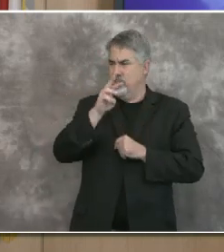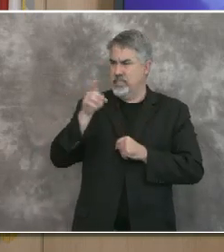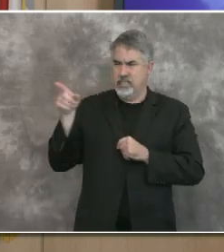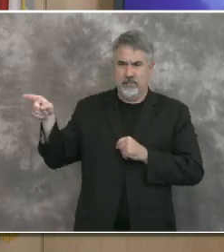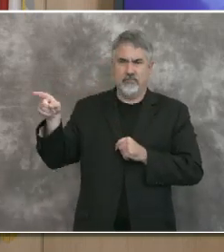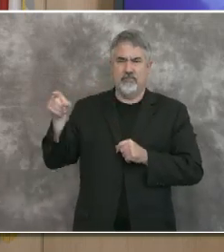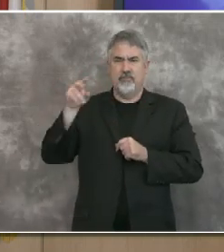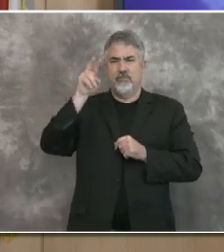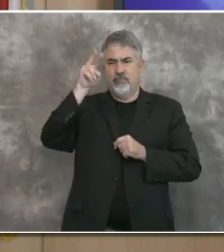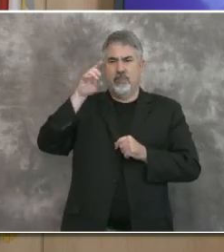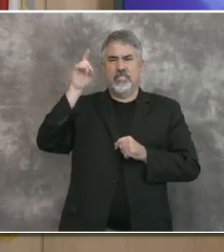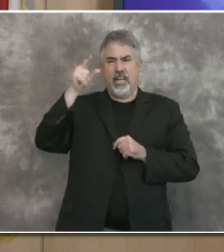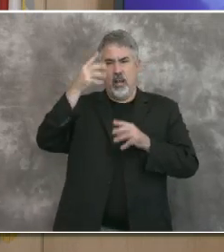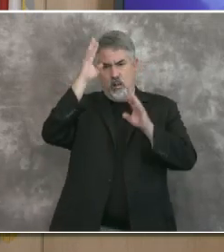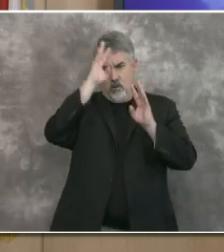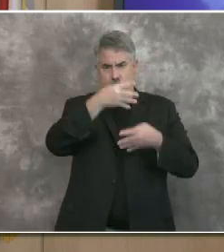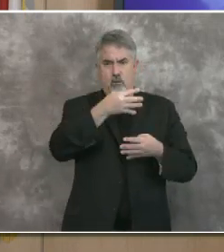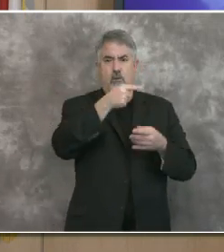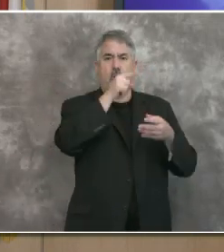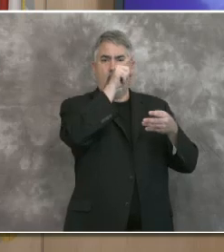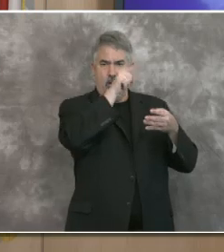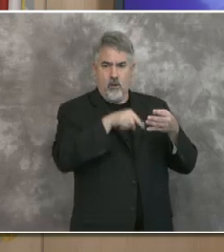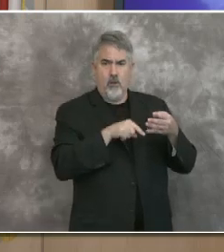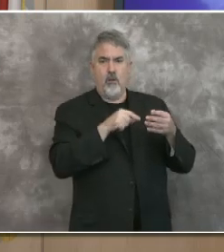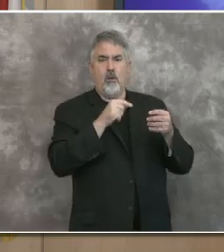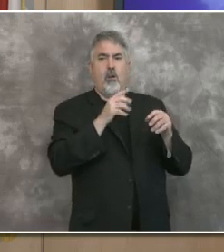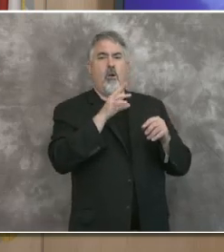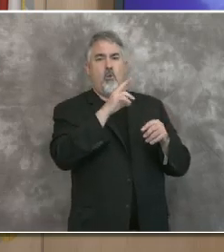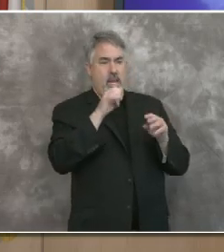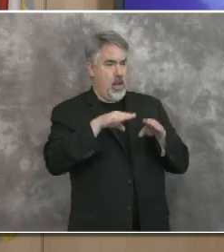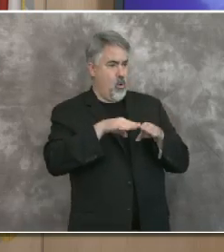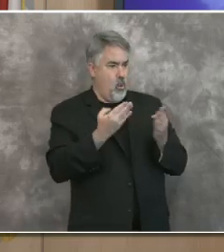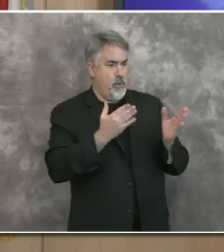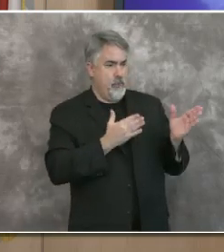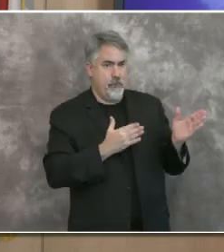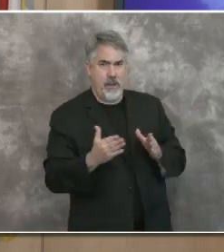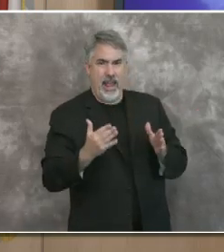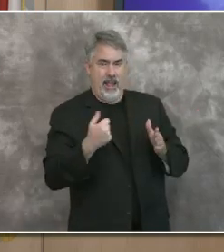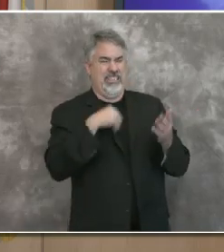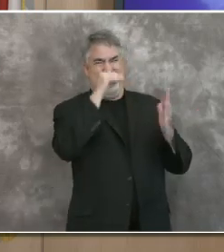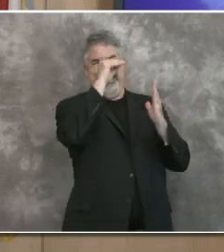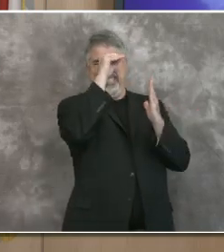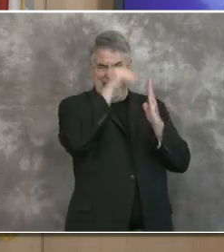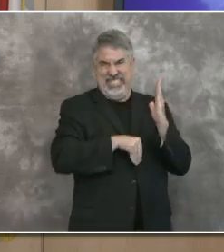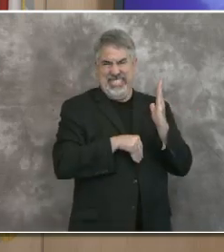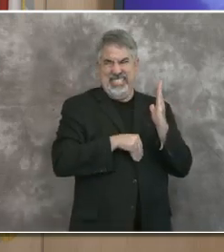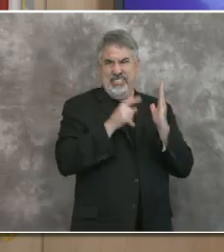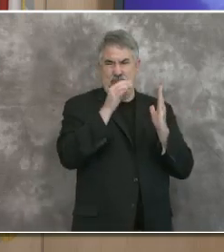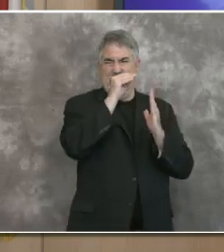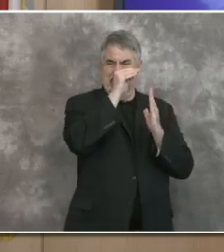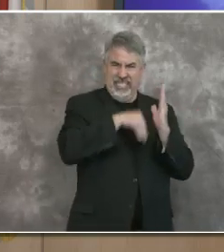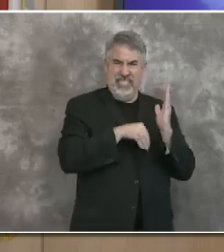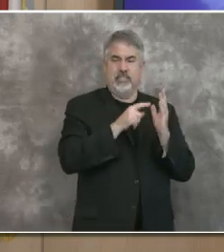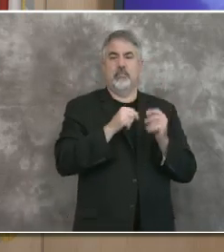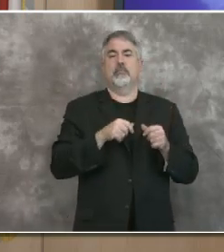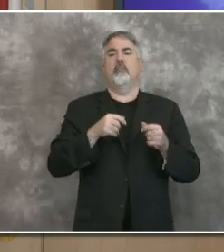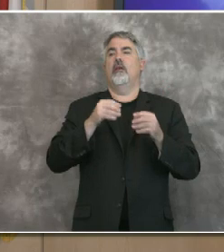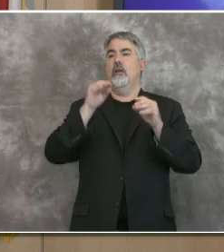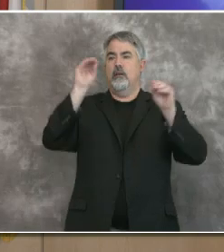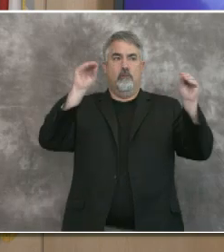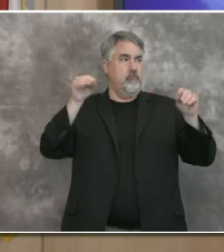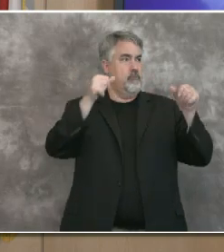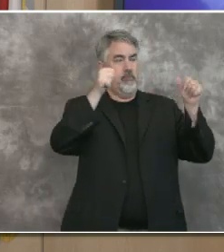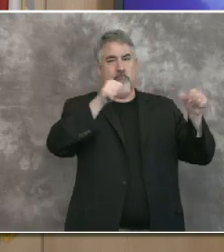reopening plan, complete that plan, and post it along with providing that plan to your employees. Now, in addition to